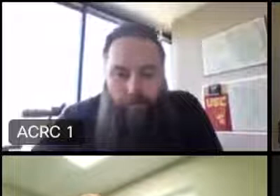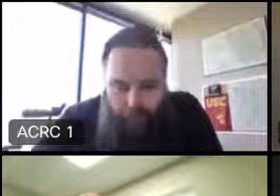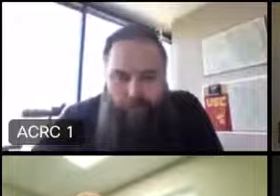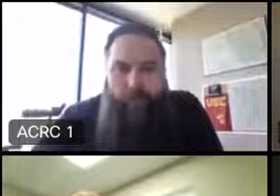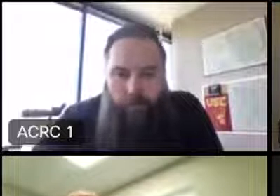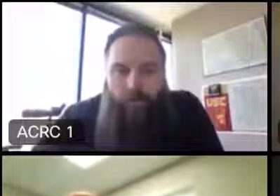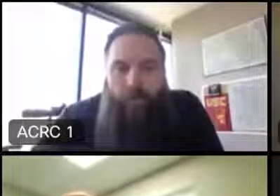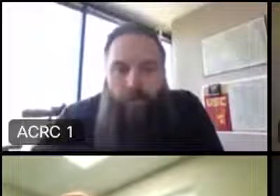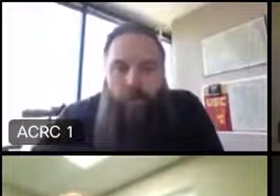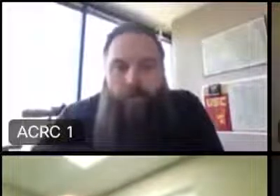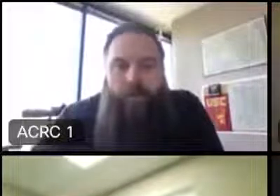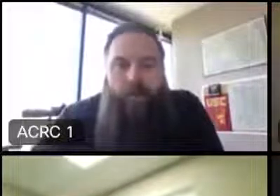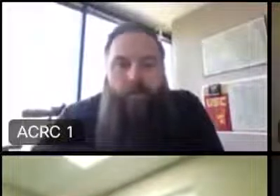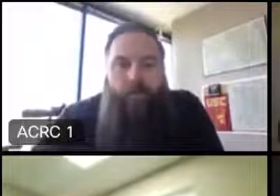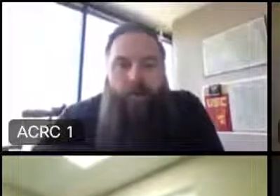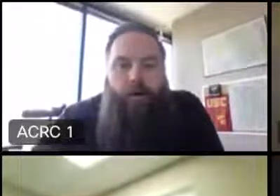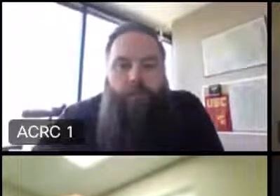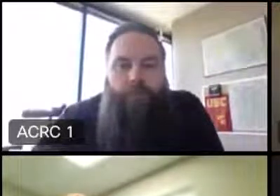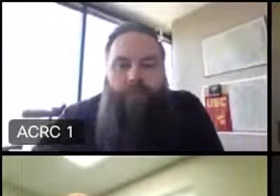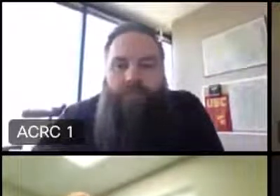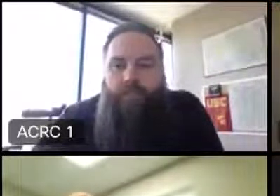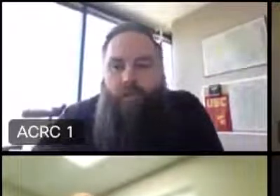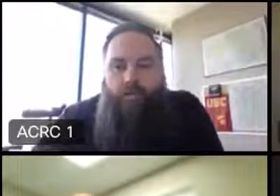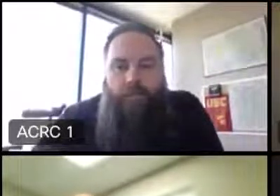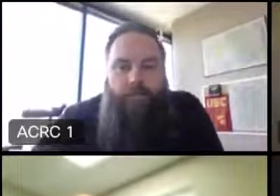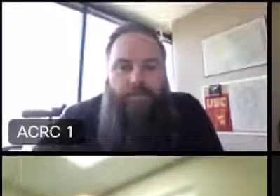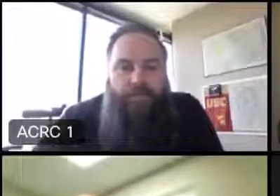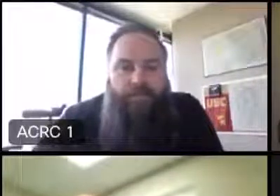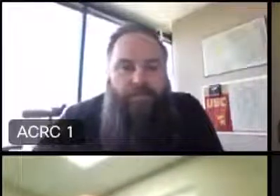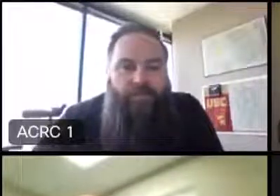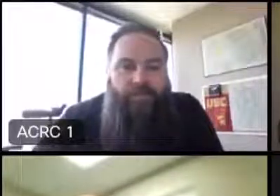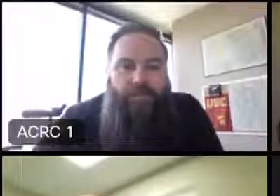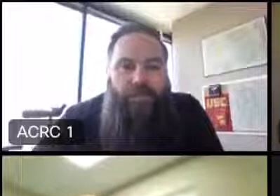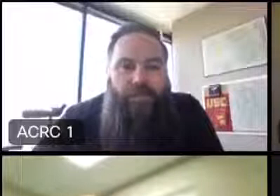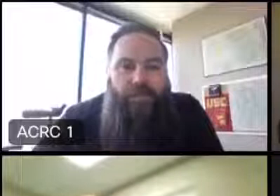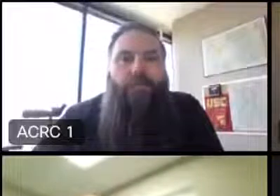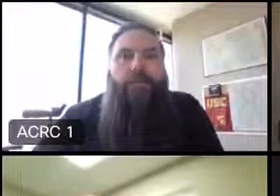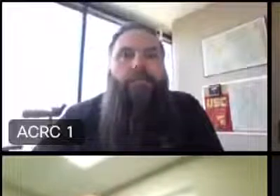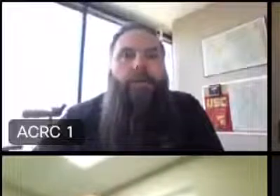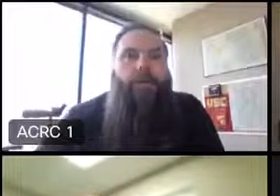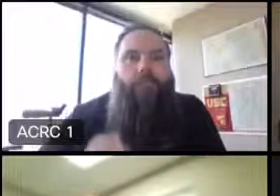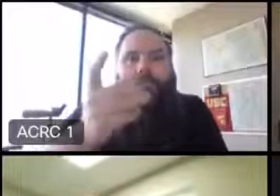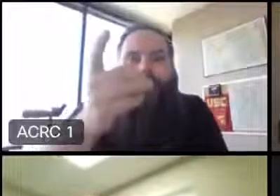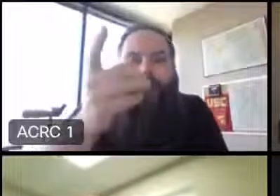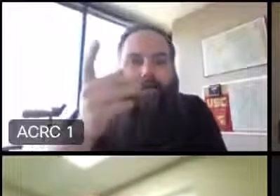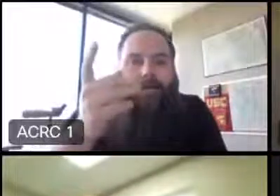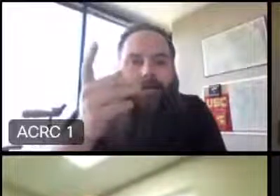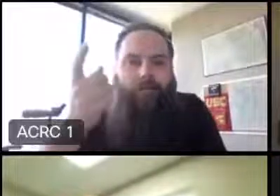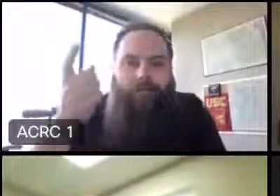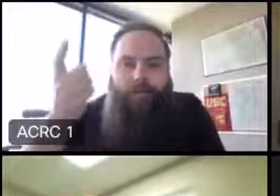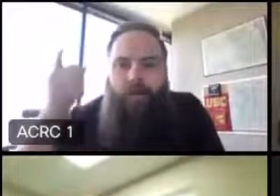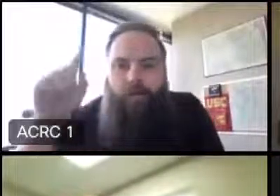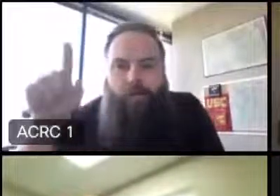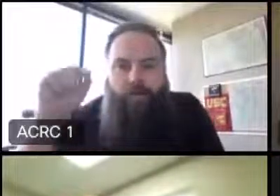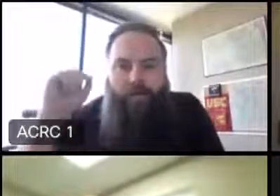since we do that. Thank you. I know Jason, one of our community services specialists, received, I think, an addendum